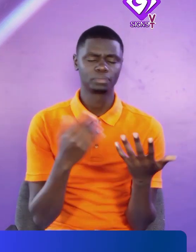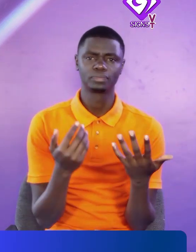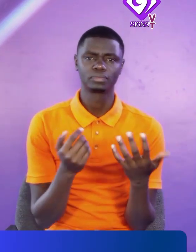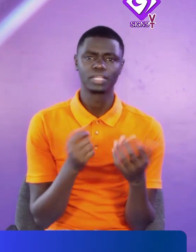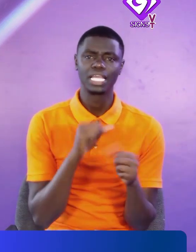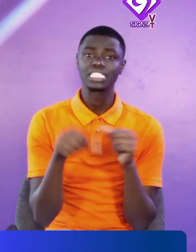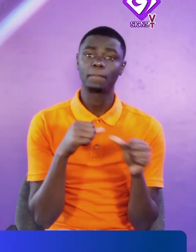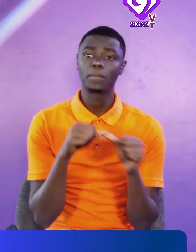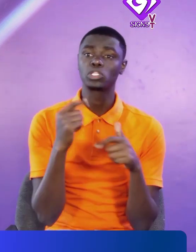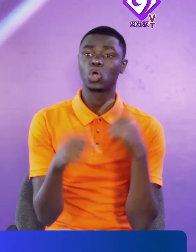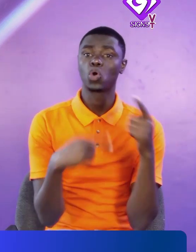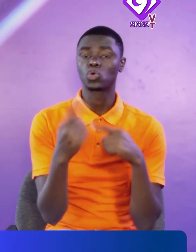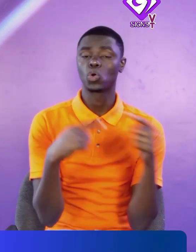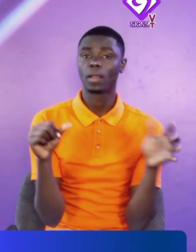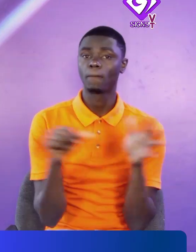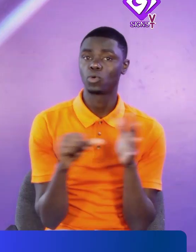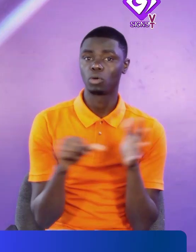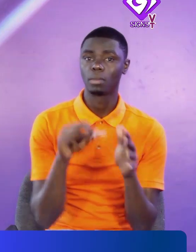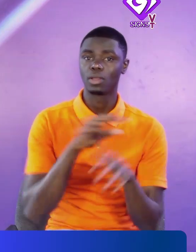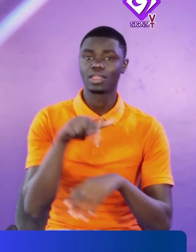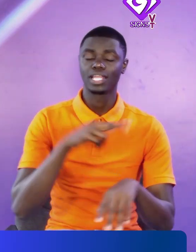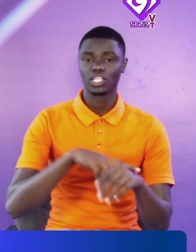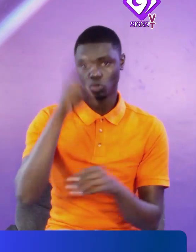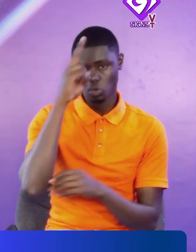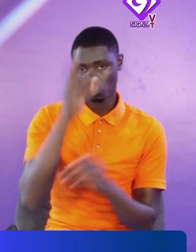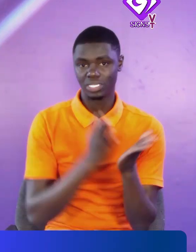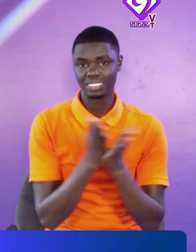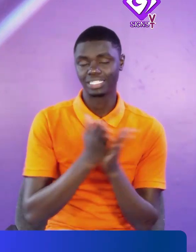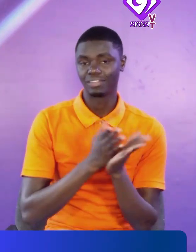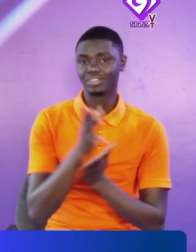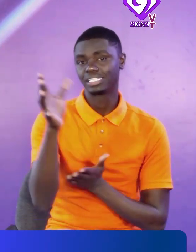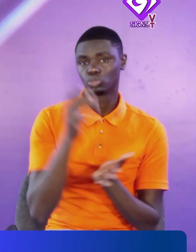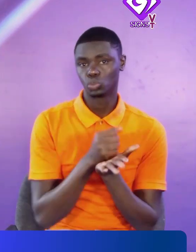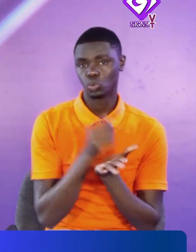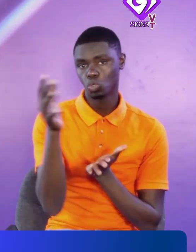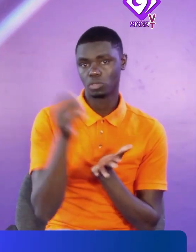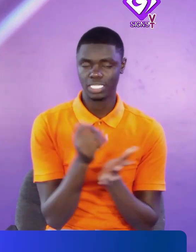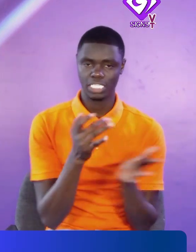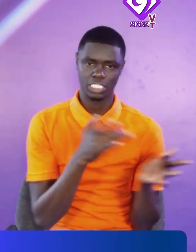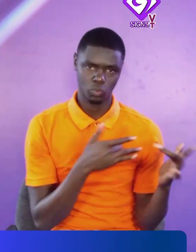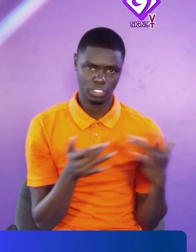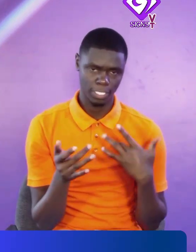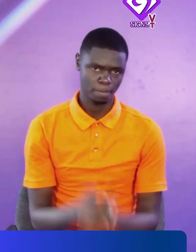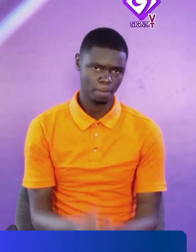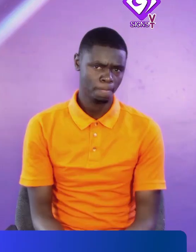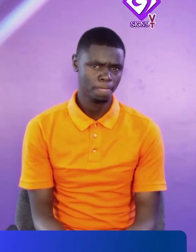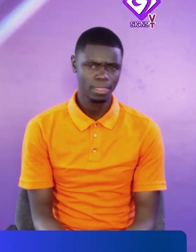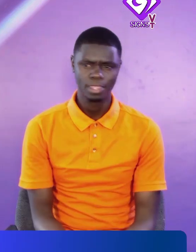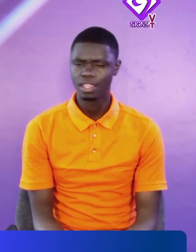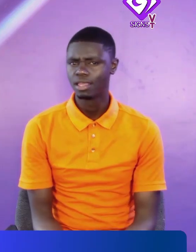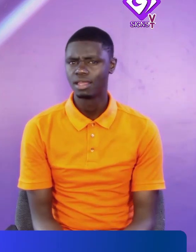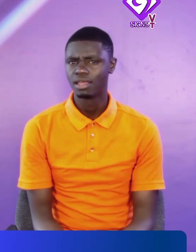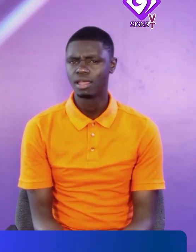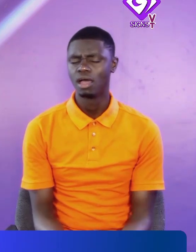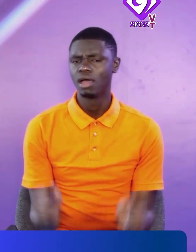ongoing crisis as far as the National Police Service recruitment is concerned. And it reads, inside the bungled hiring of